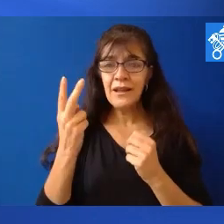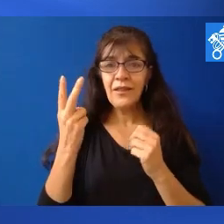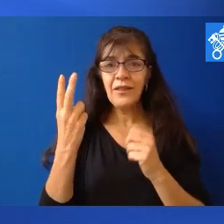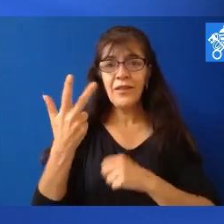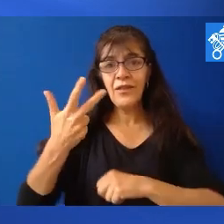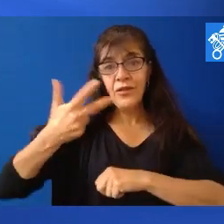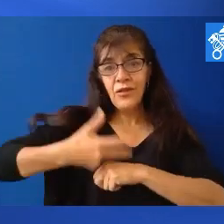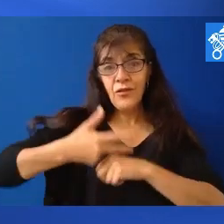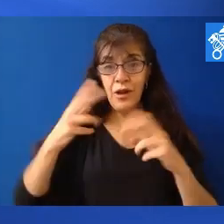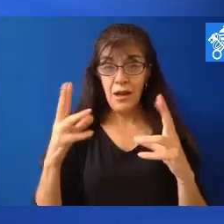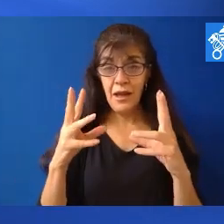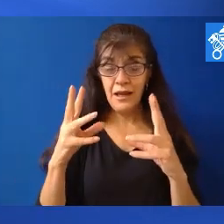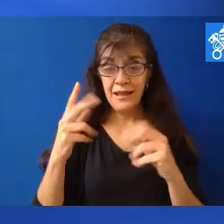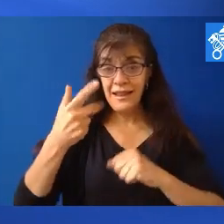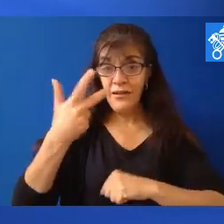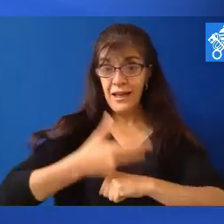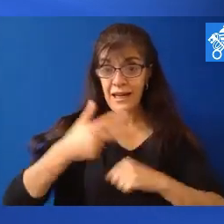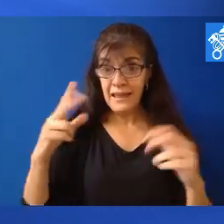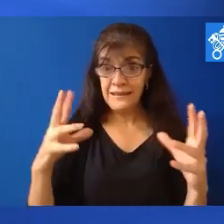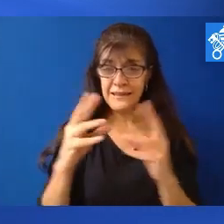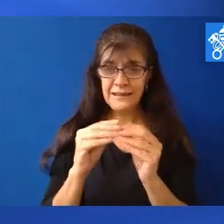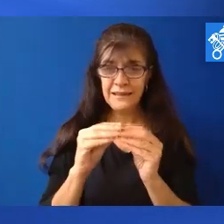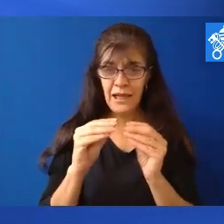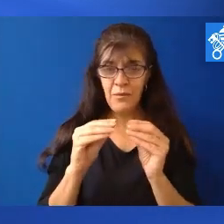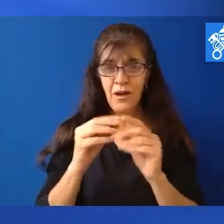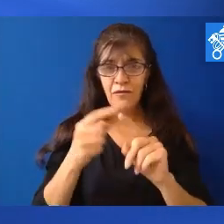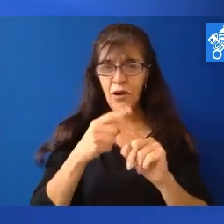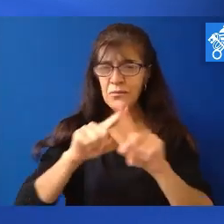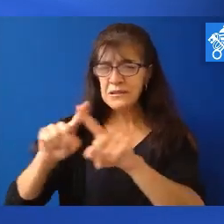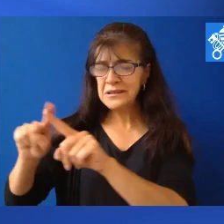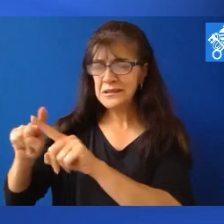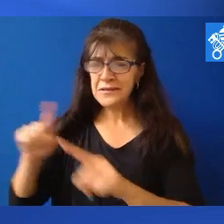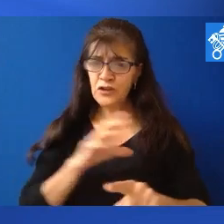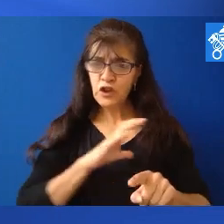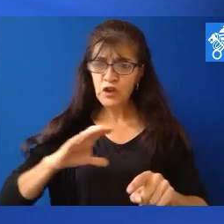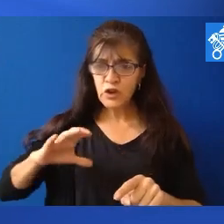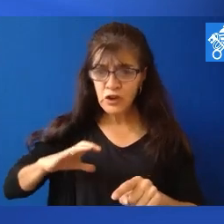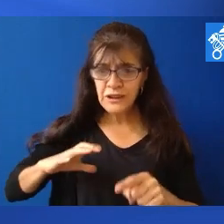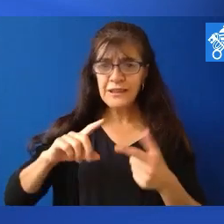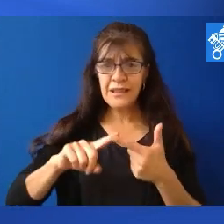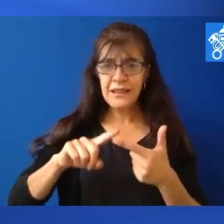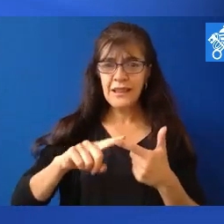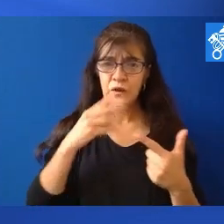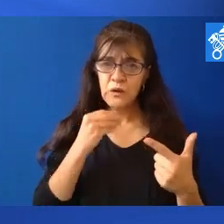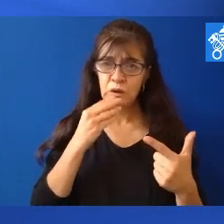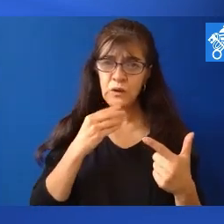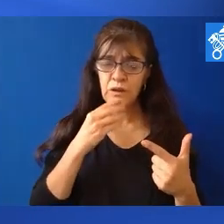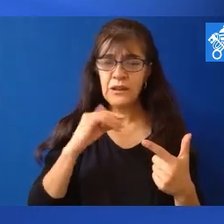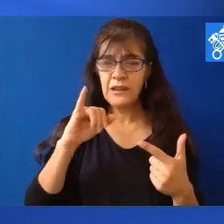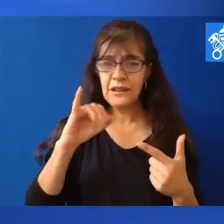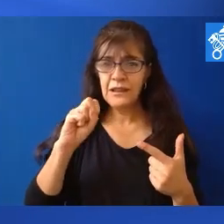by the community of Sant'Egidio. It brought together religious leaders from Christianity,